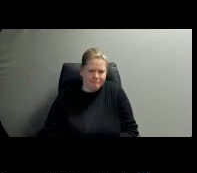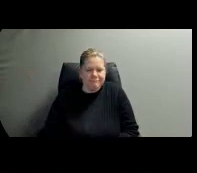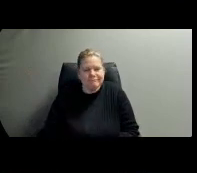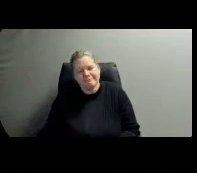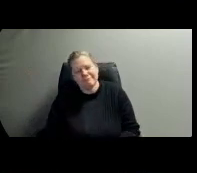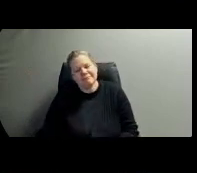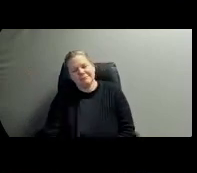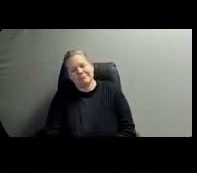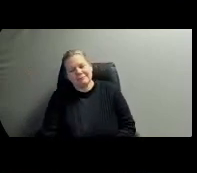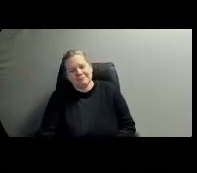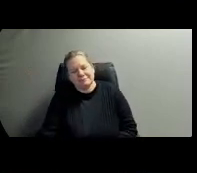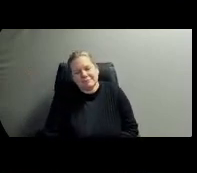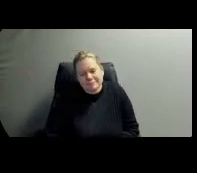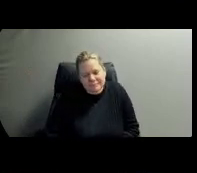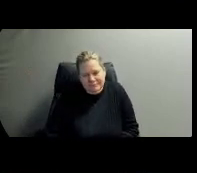Right.